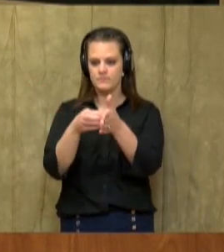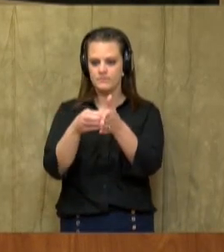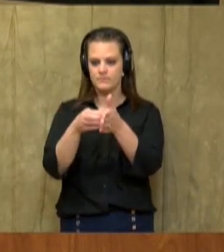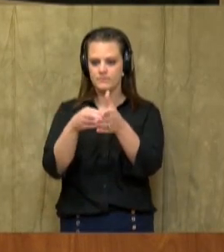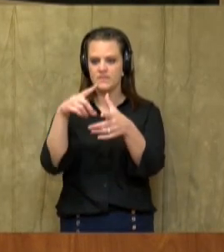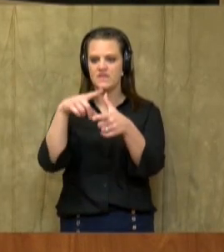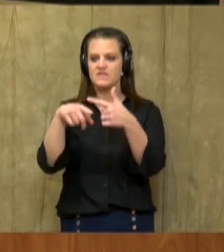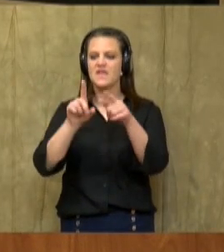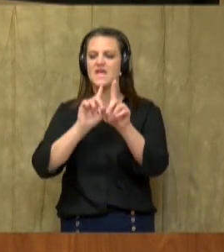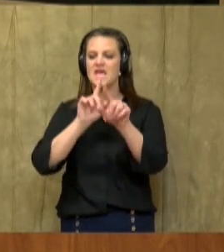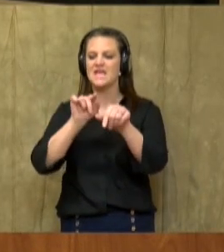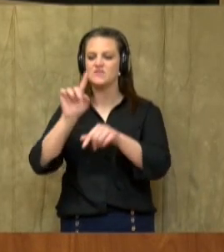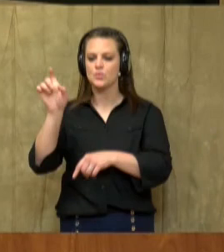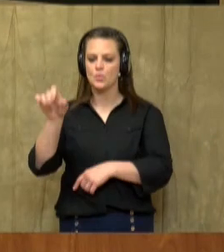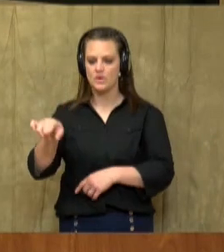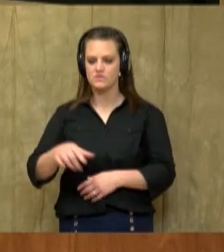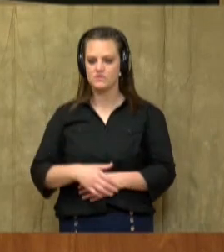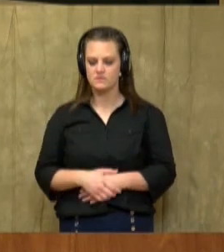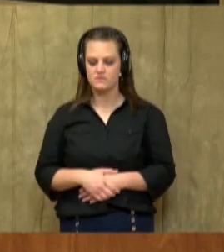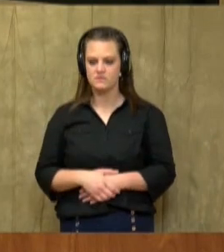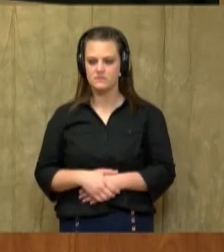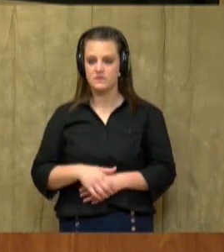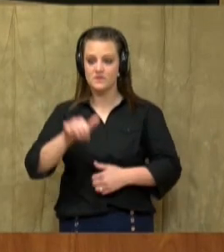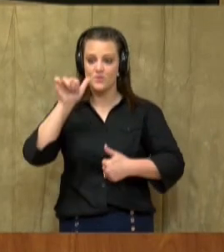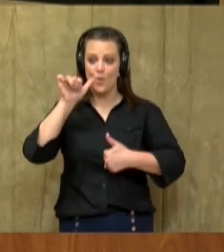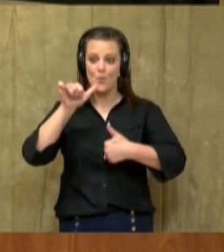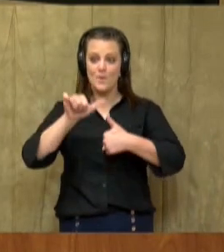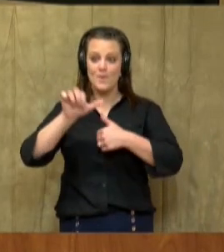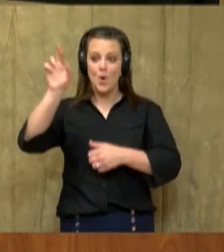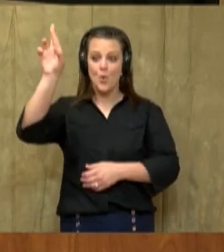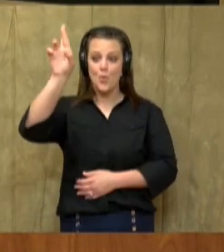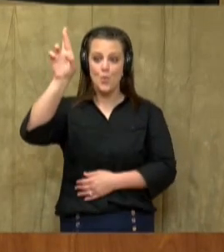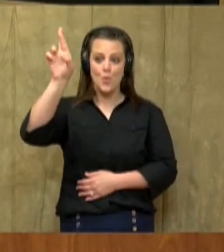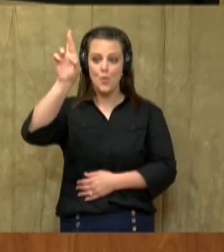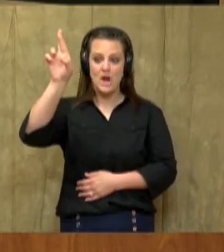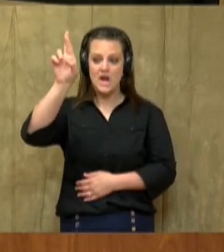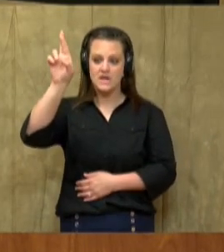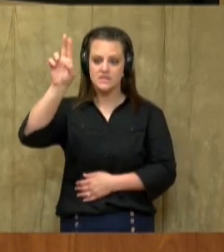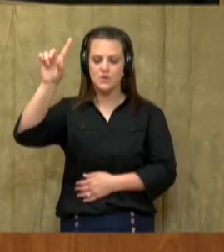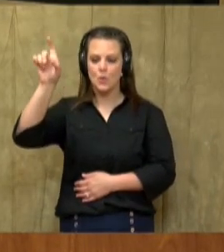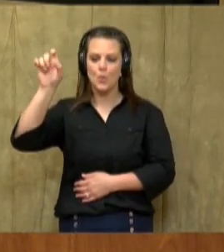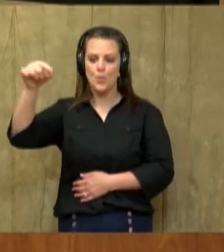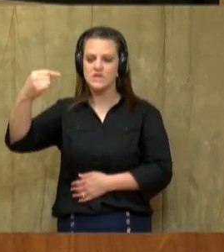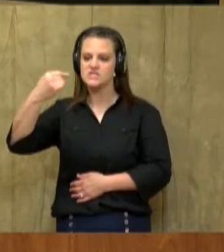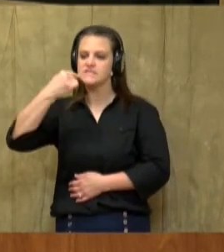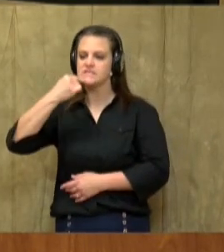some questions about it. Now remember, race. Restate the answer.